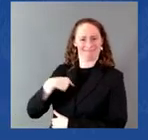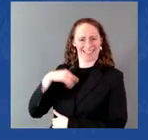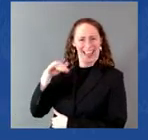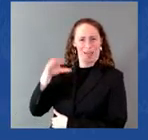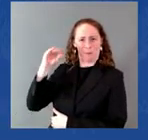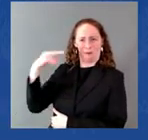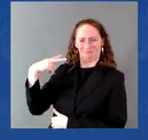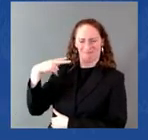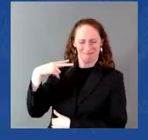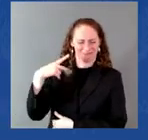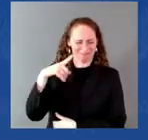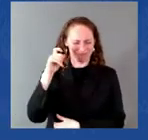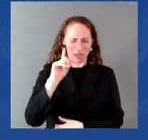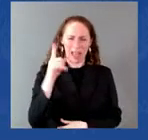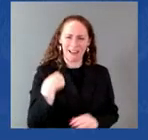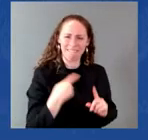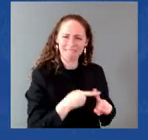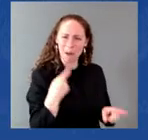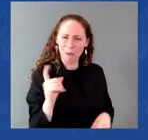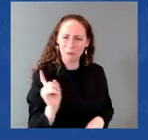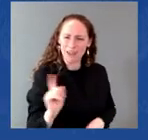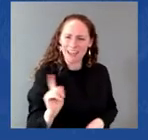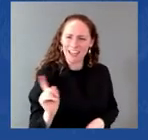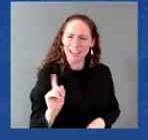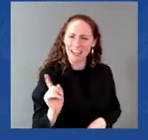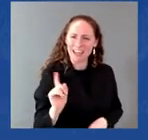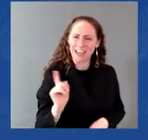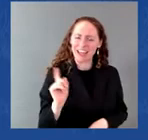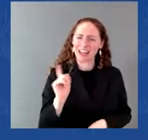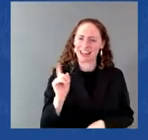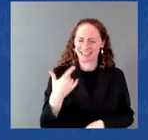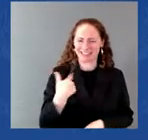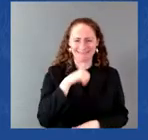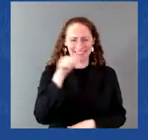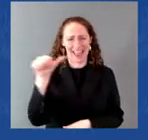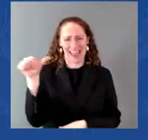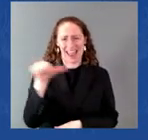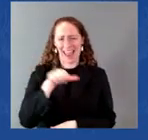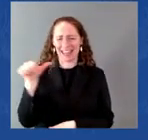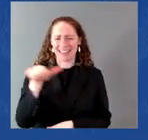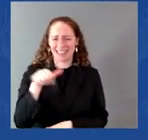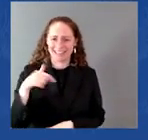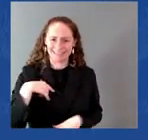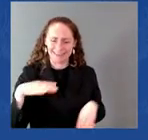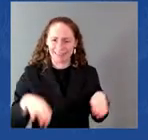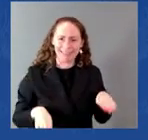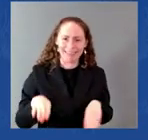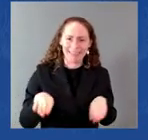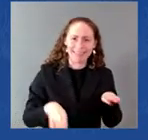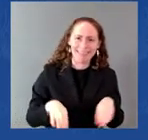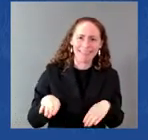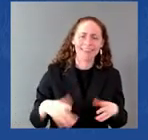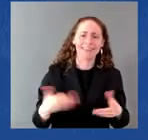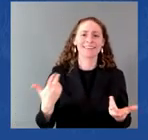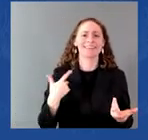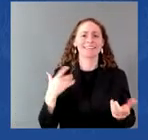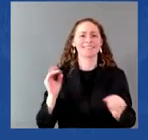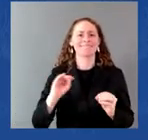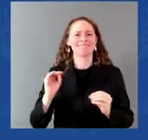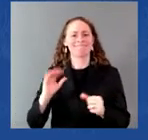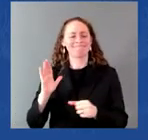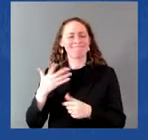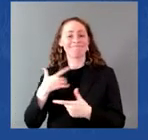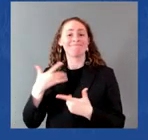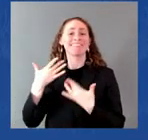tune in a wheelbarrow. And Joey, you have no lip for a clarinet. So he was disappointed. But I wish I had